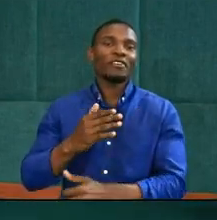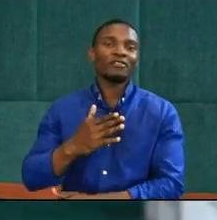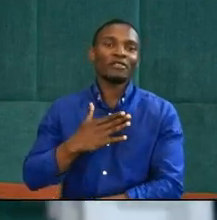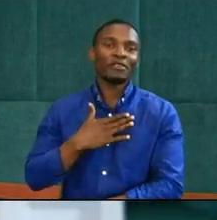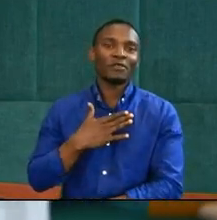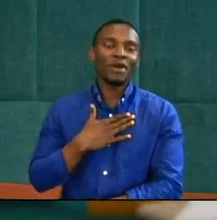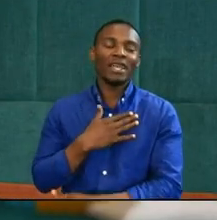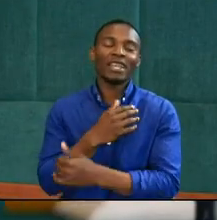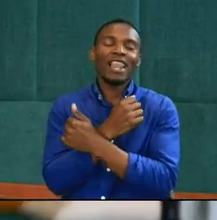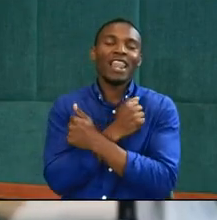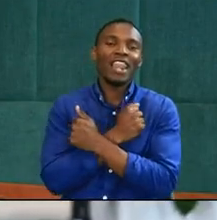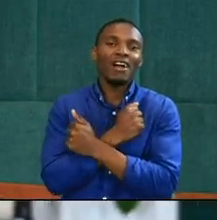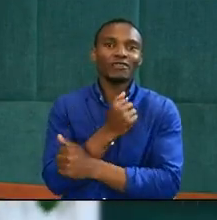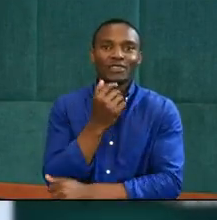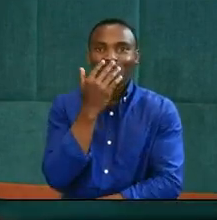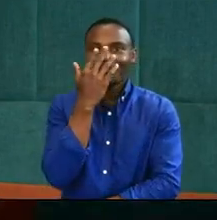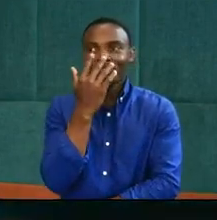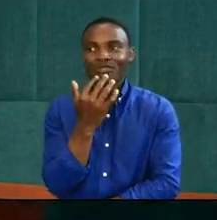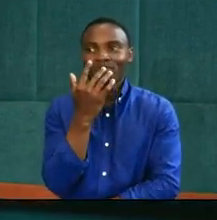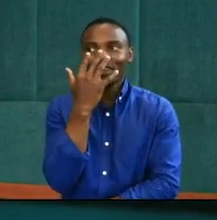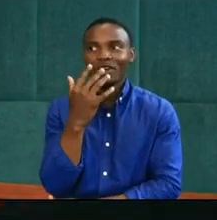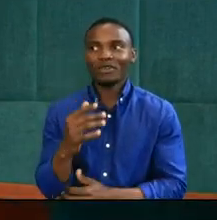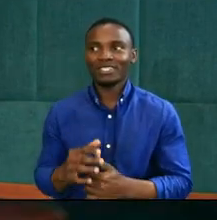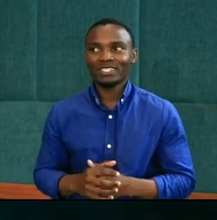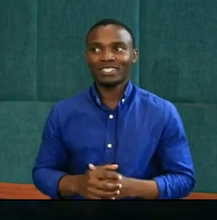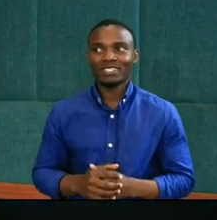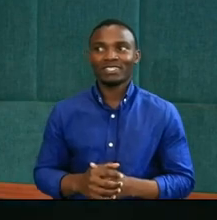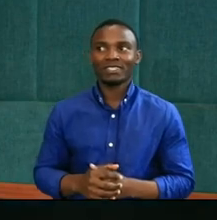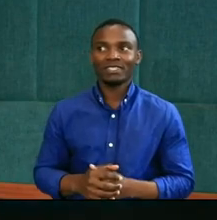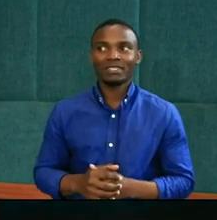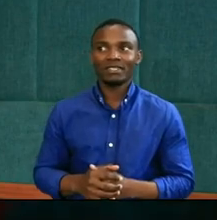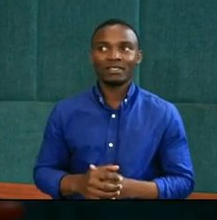is a lover of flowers and stuff.